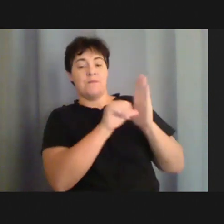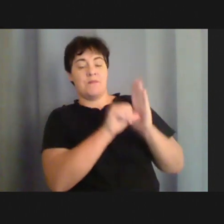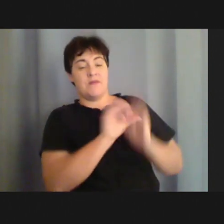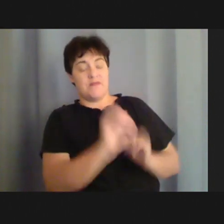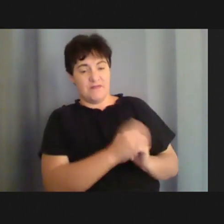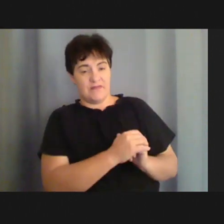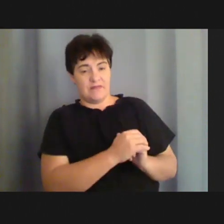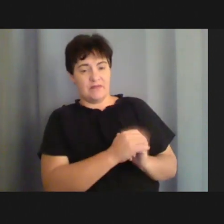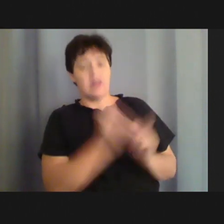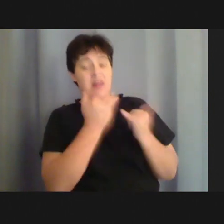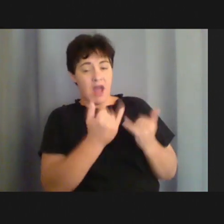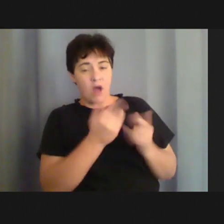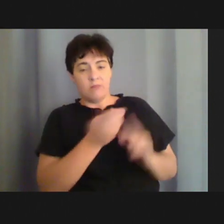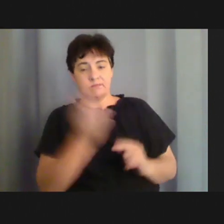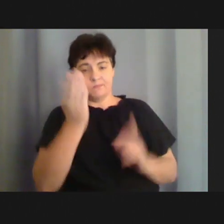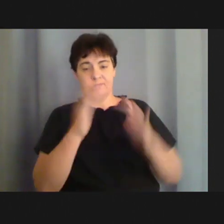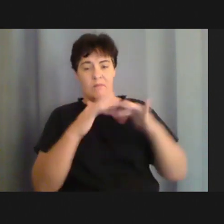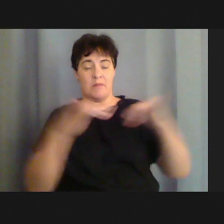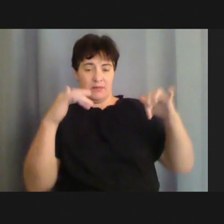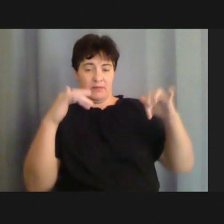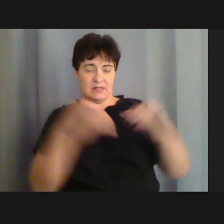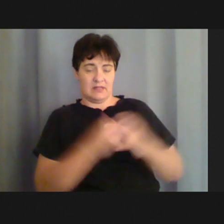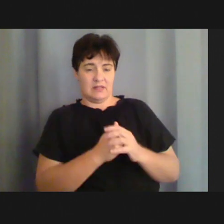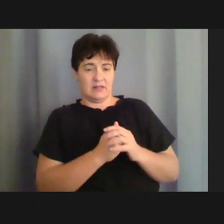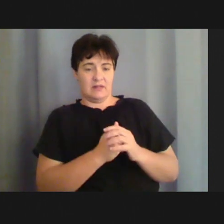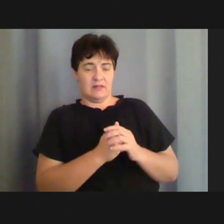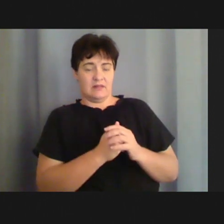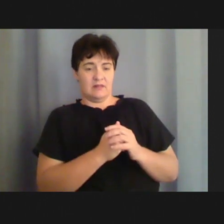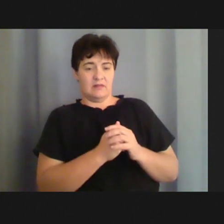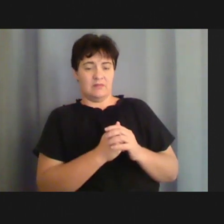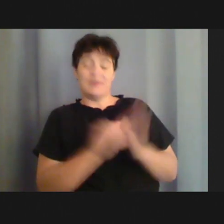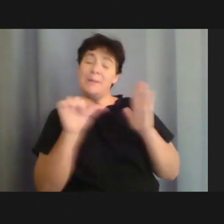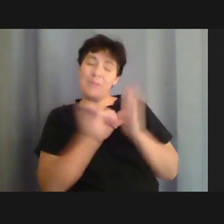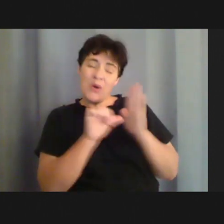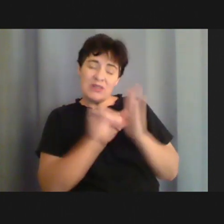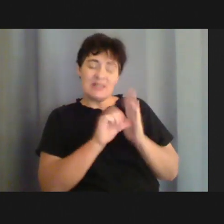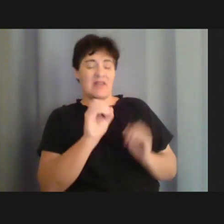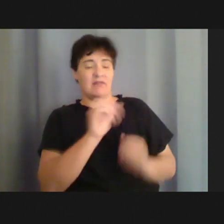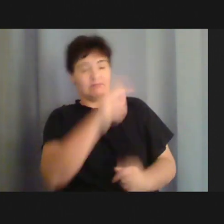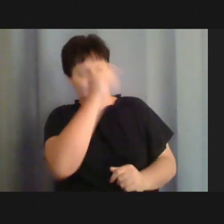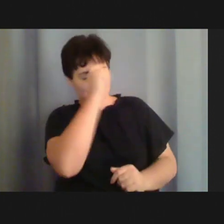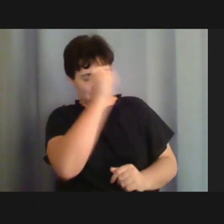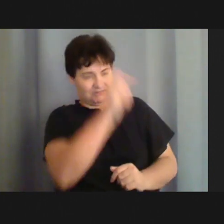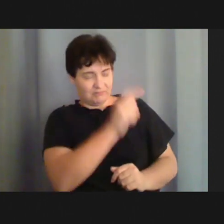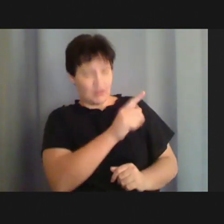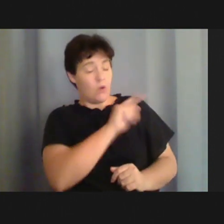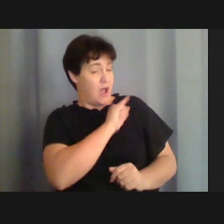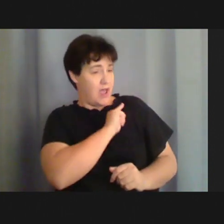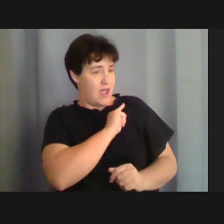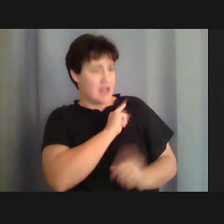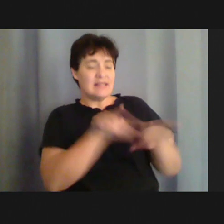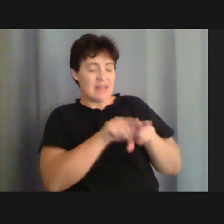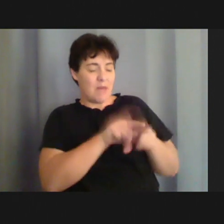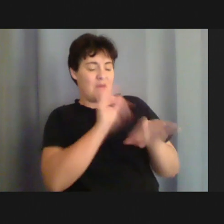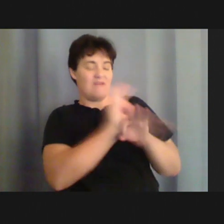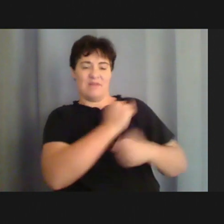with Parliament and all of that, but it is very important that it is recognized so that people like my father